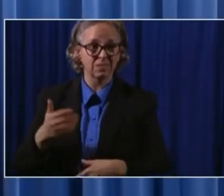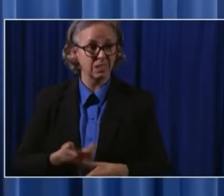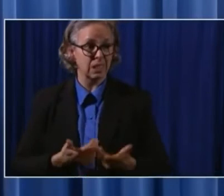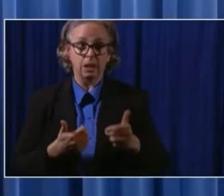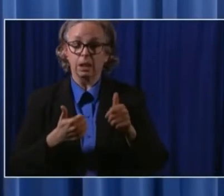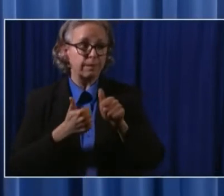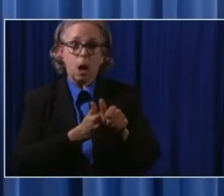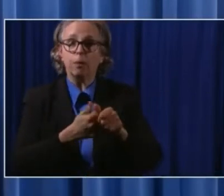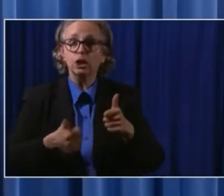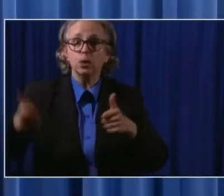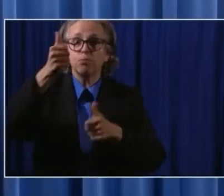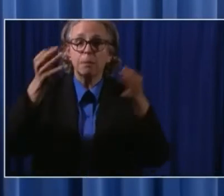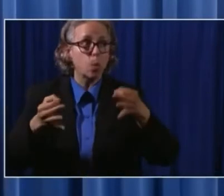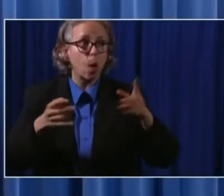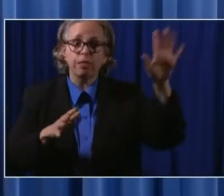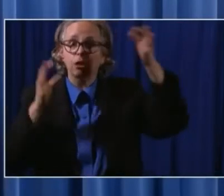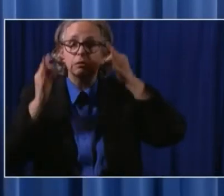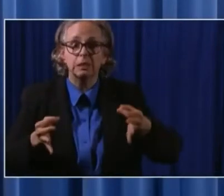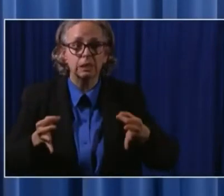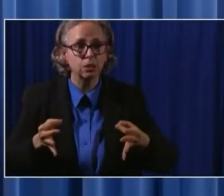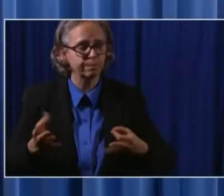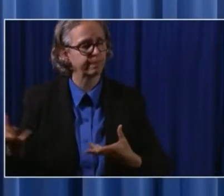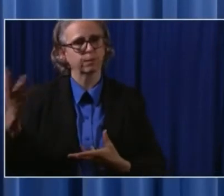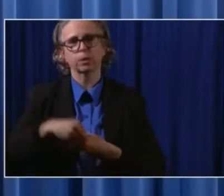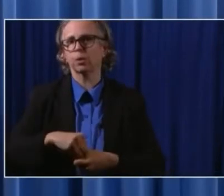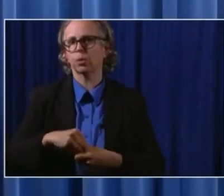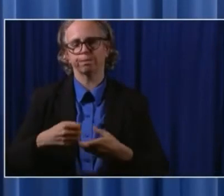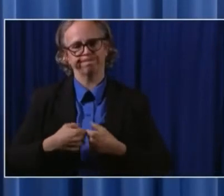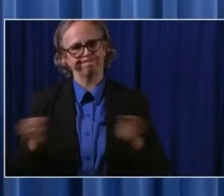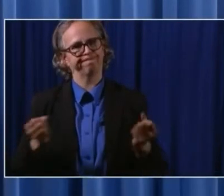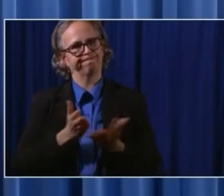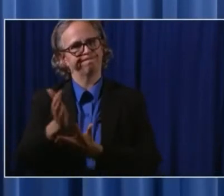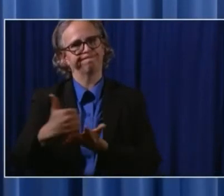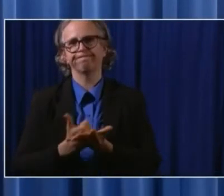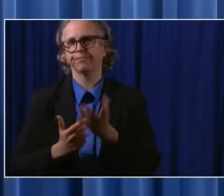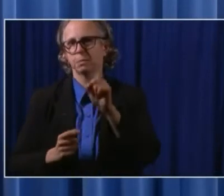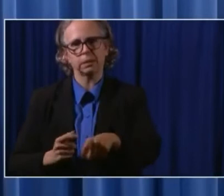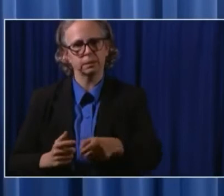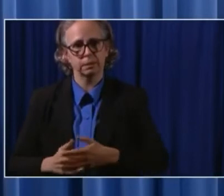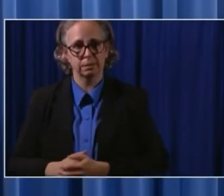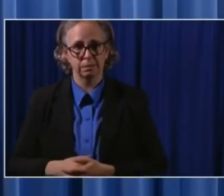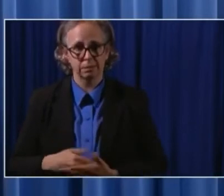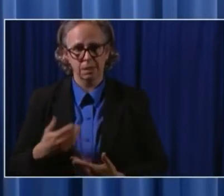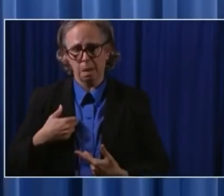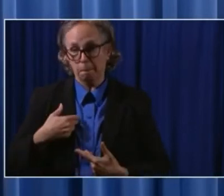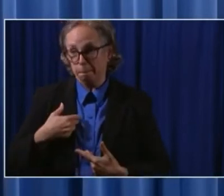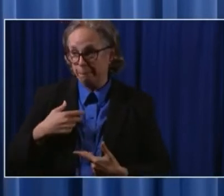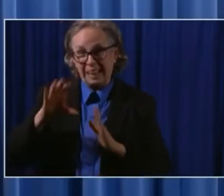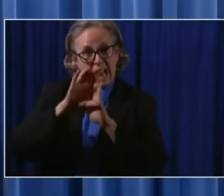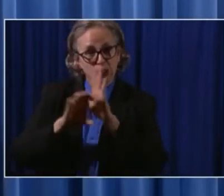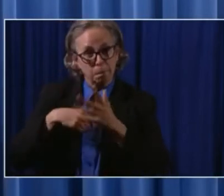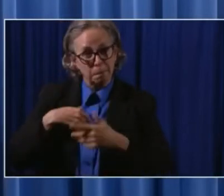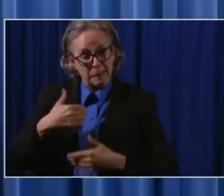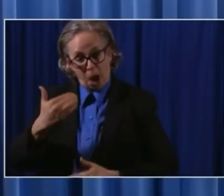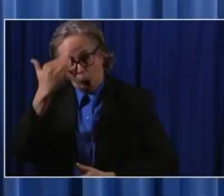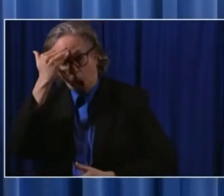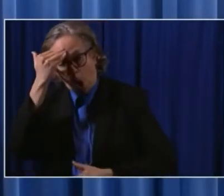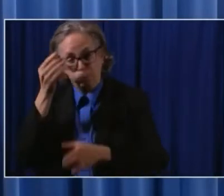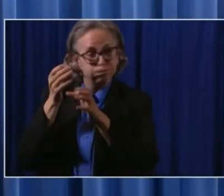Court decisions, that we should do. I'm not a constitutional scholar, but